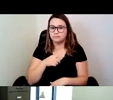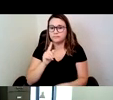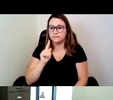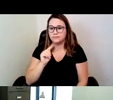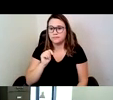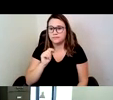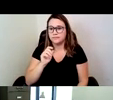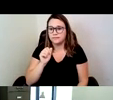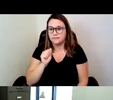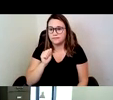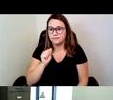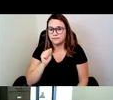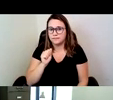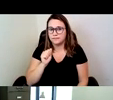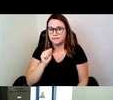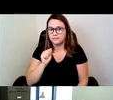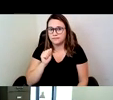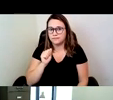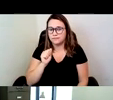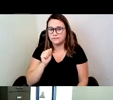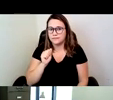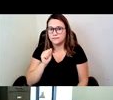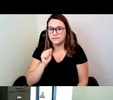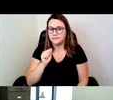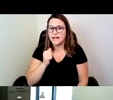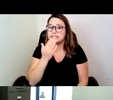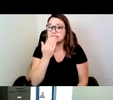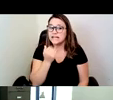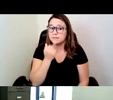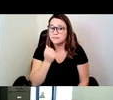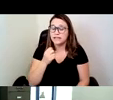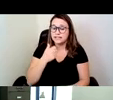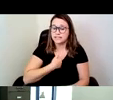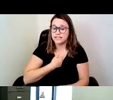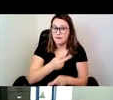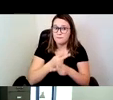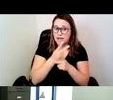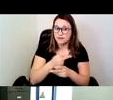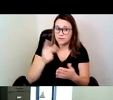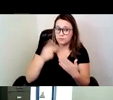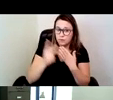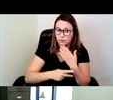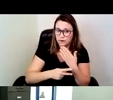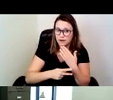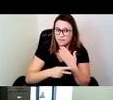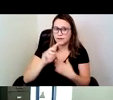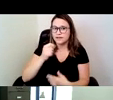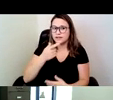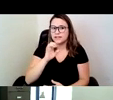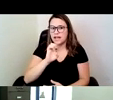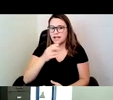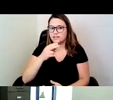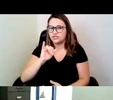are chronic disease self-management program, Tai Chi for arthritis, and